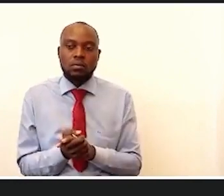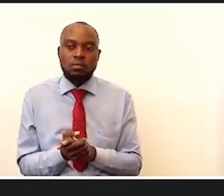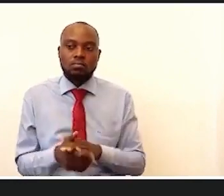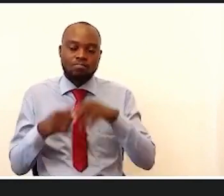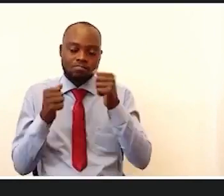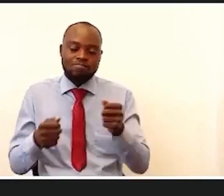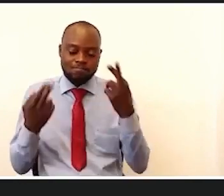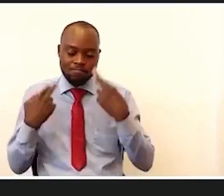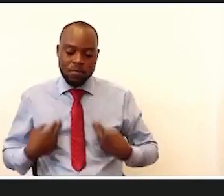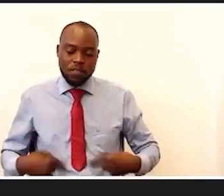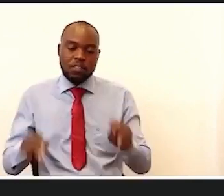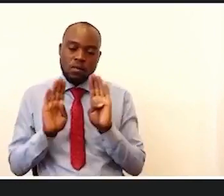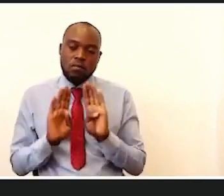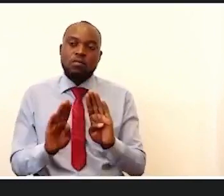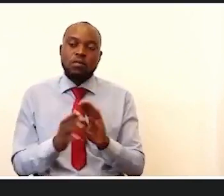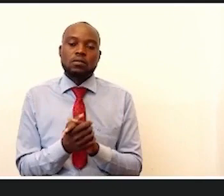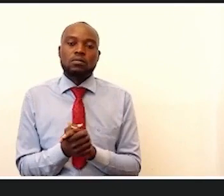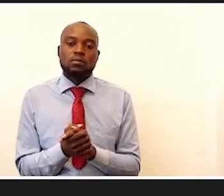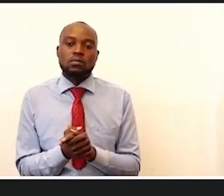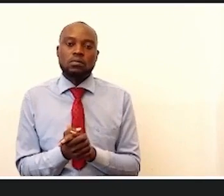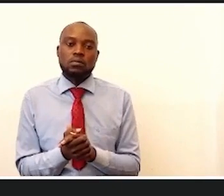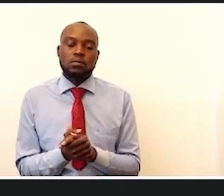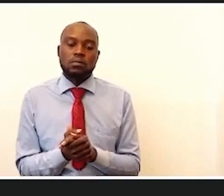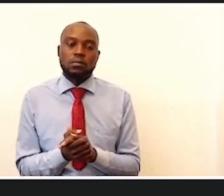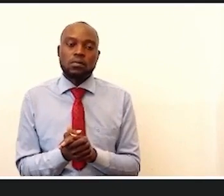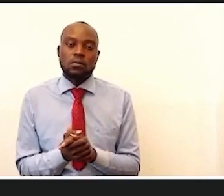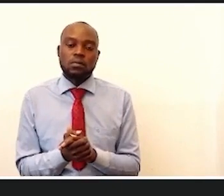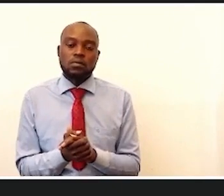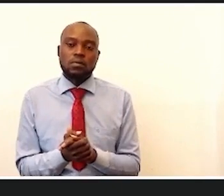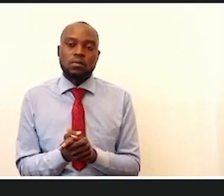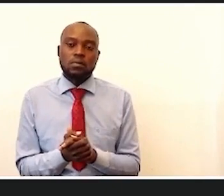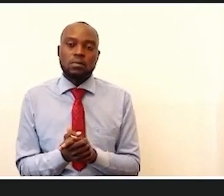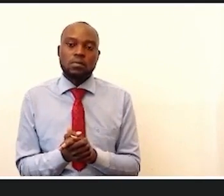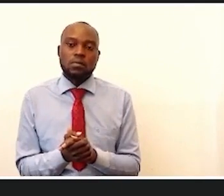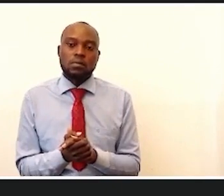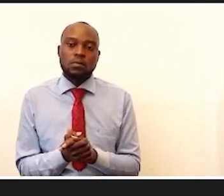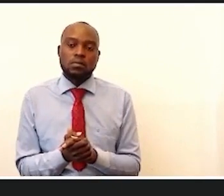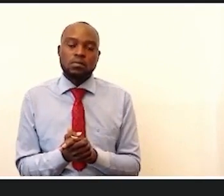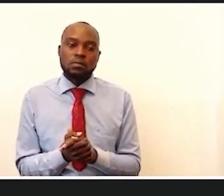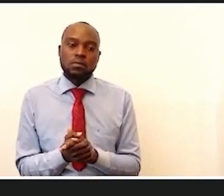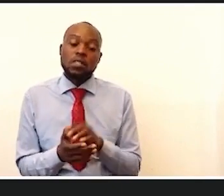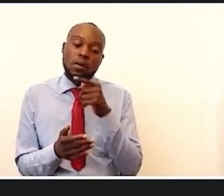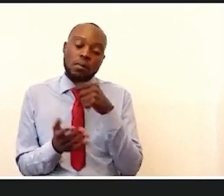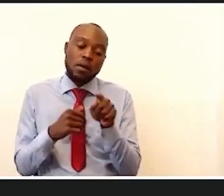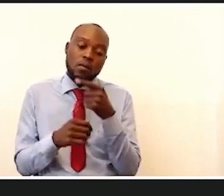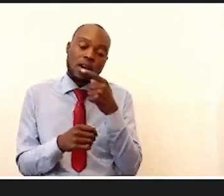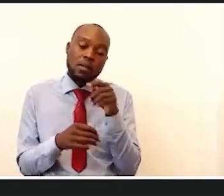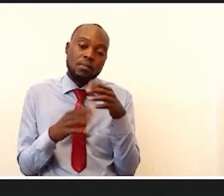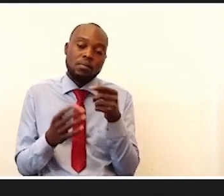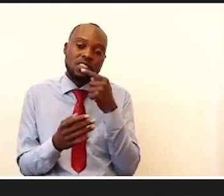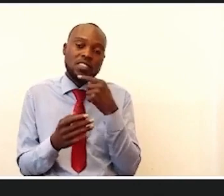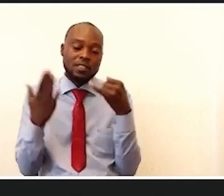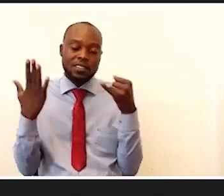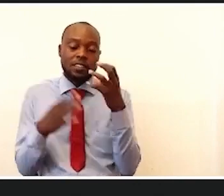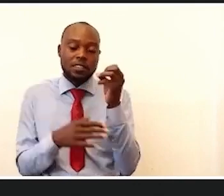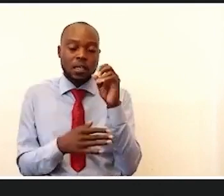humanitarian causes. And we got to a point where well over 60% of African countries, which are all members